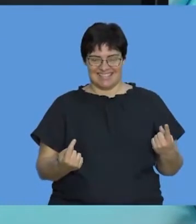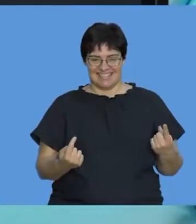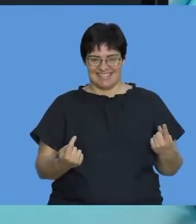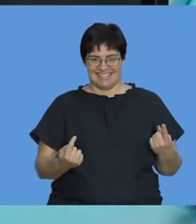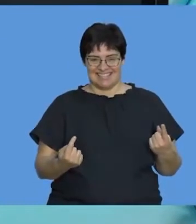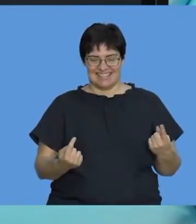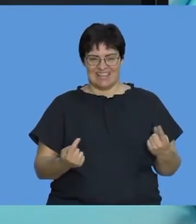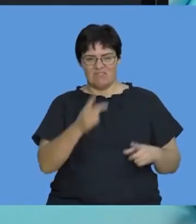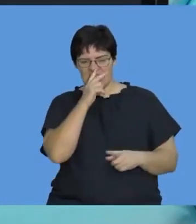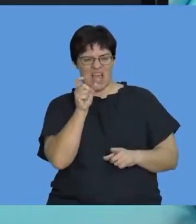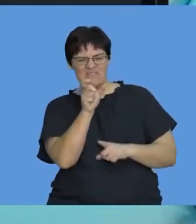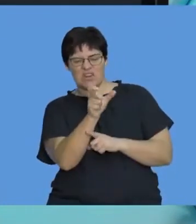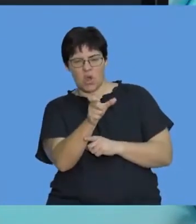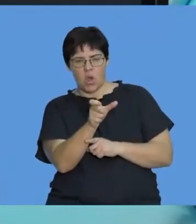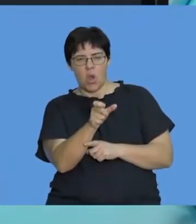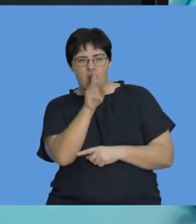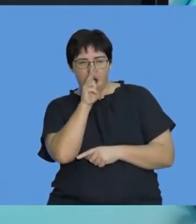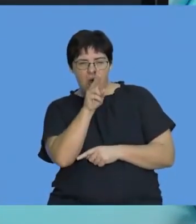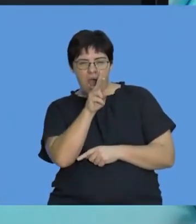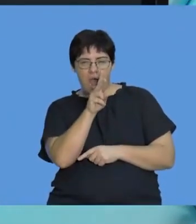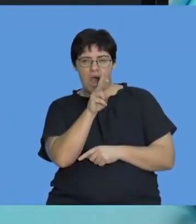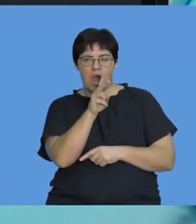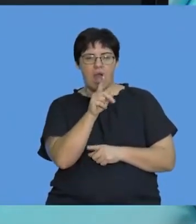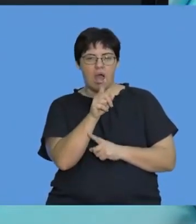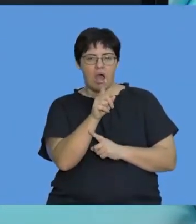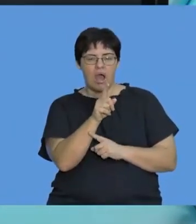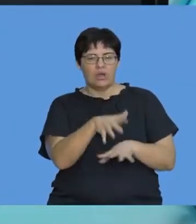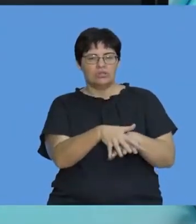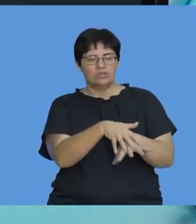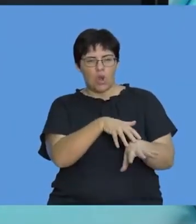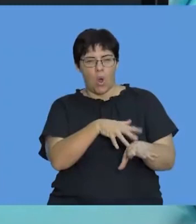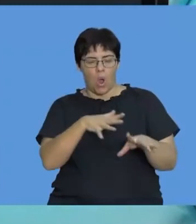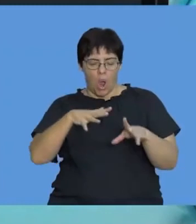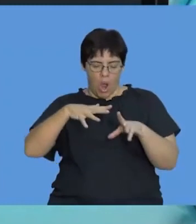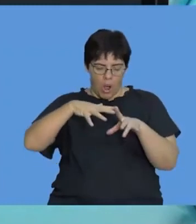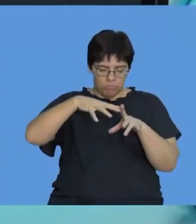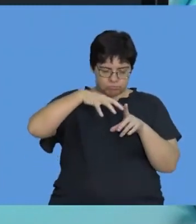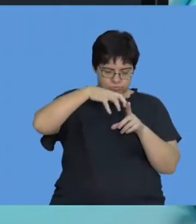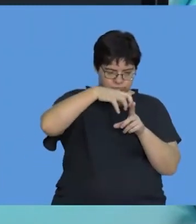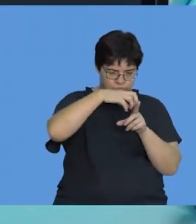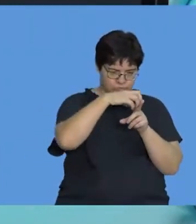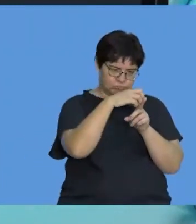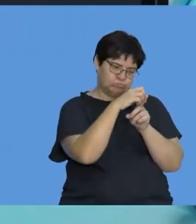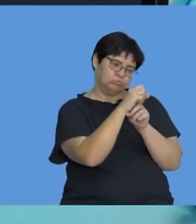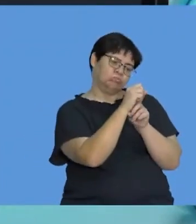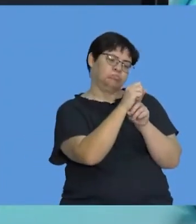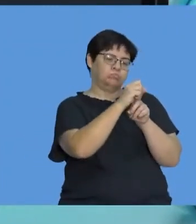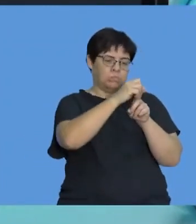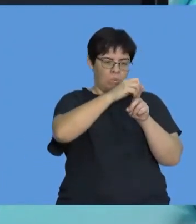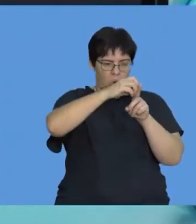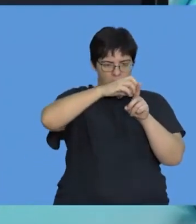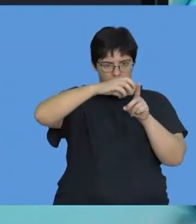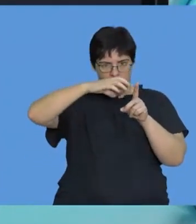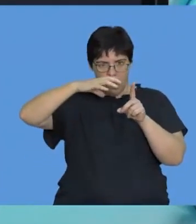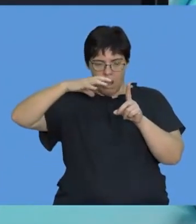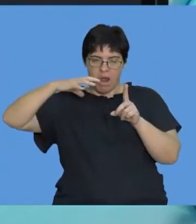it. If you go and look at videos online and you get ones where they slow down the ball, you can actually see balls almost